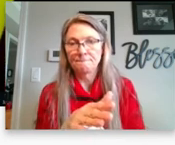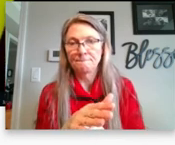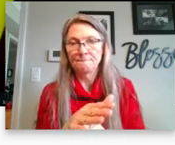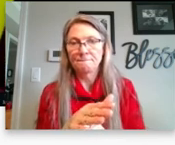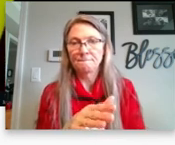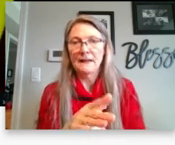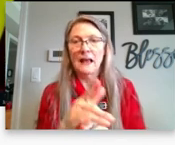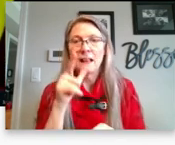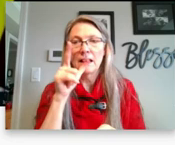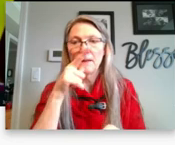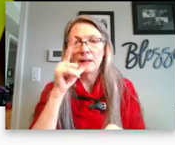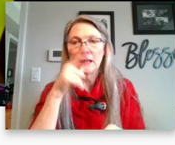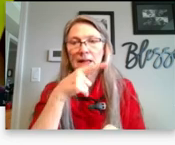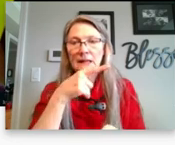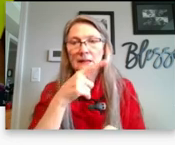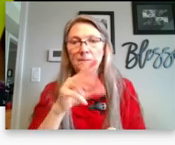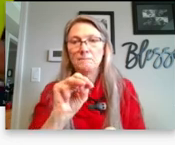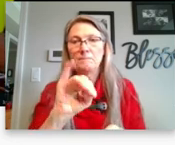lemonade